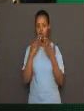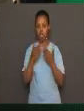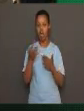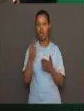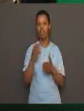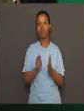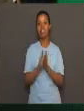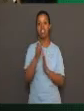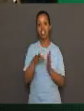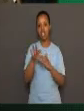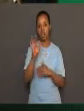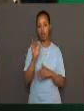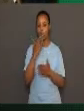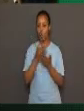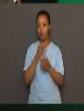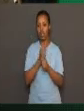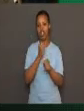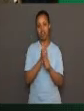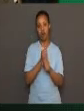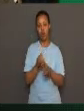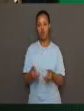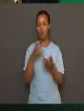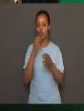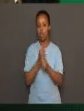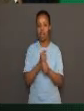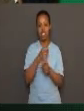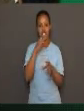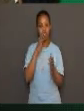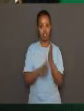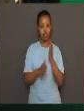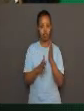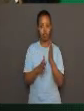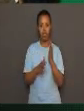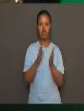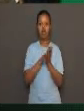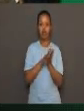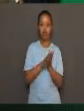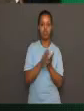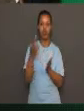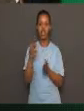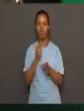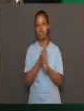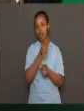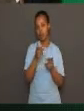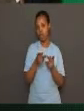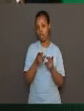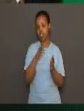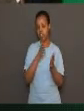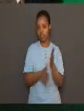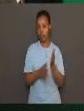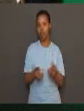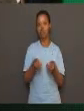promotions. The more work they put into either school or work, the more